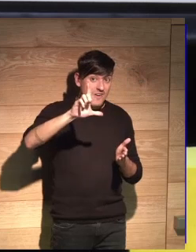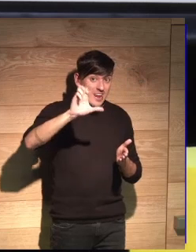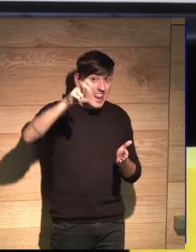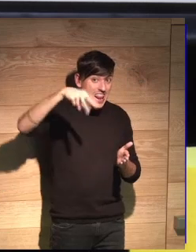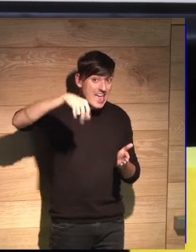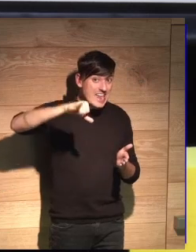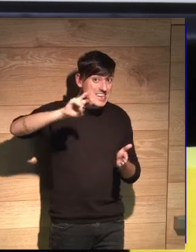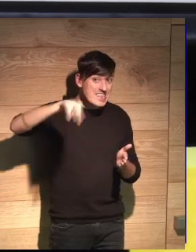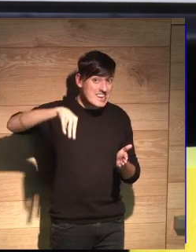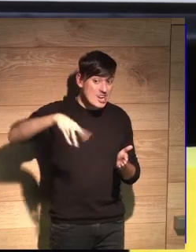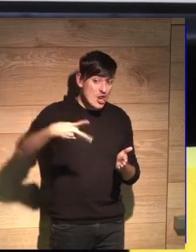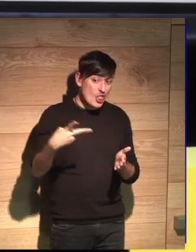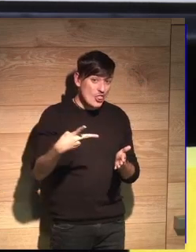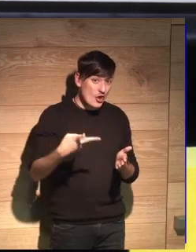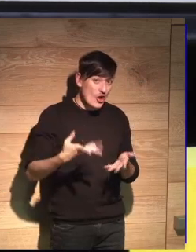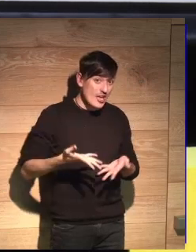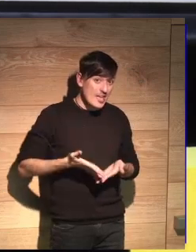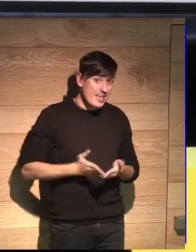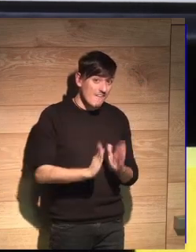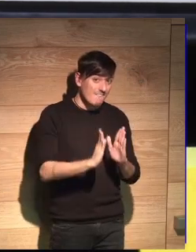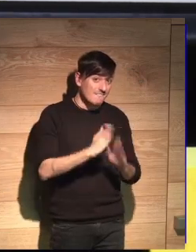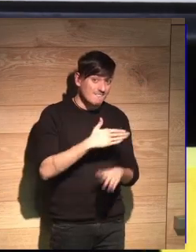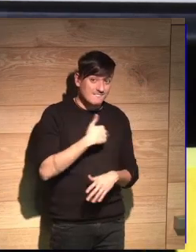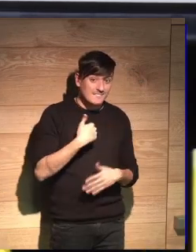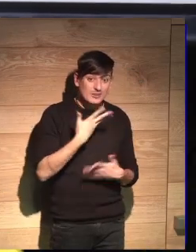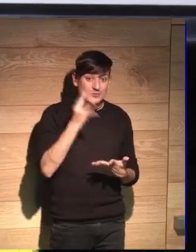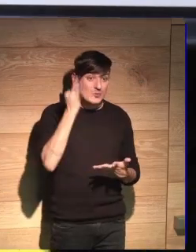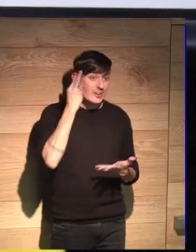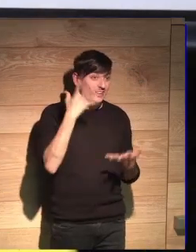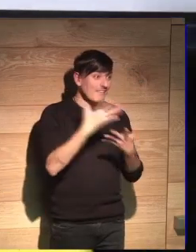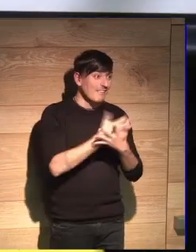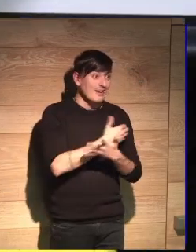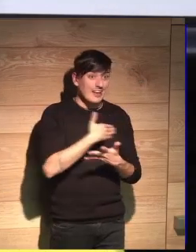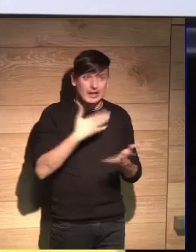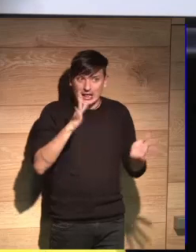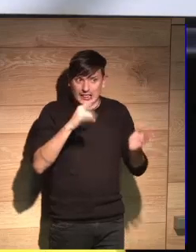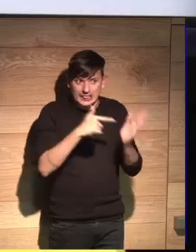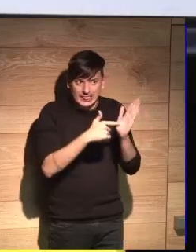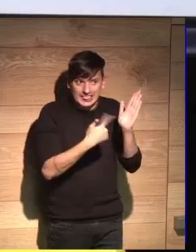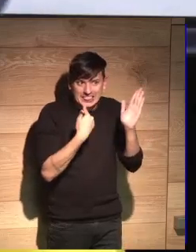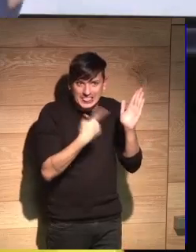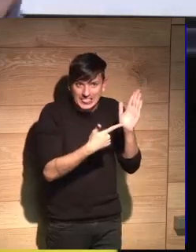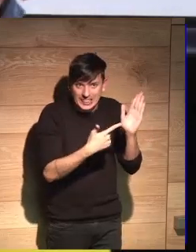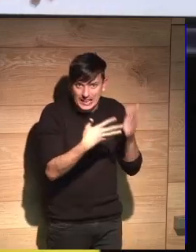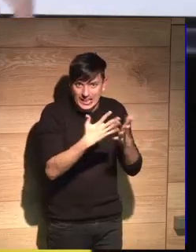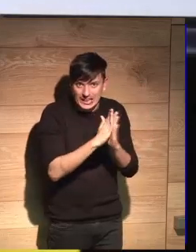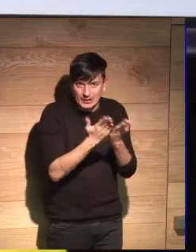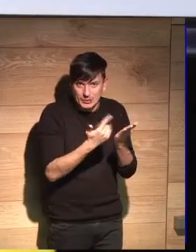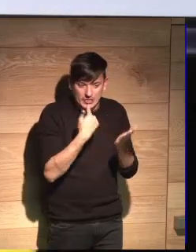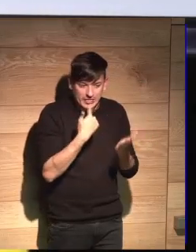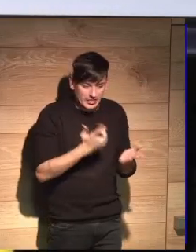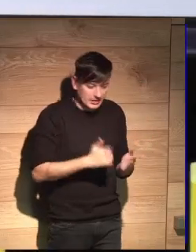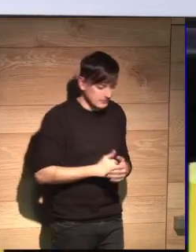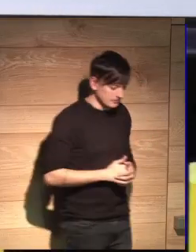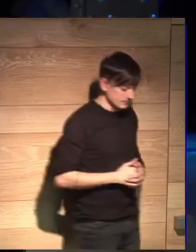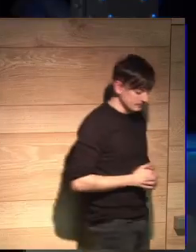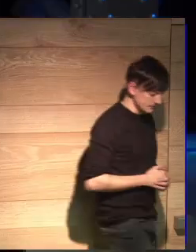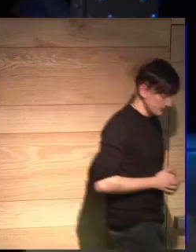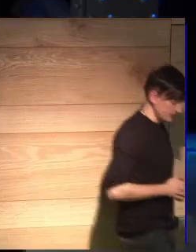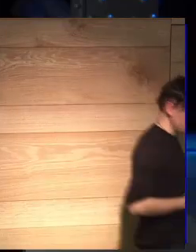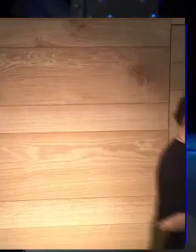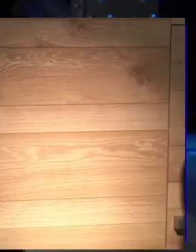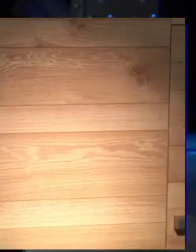from Lenin? Would not want to have a child from Lenin. And this was serious. There